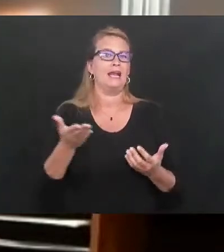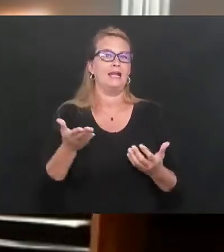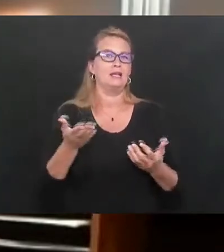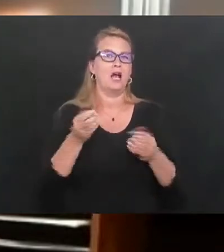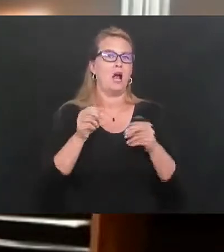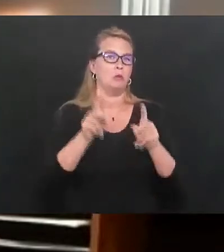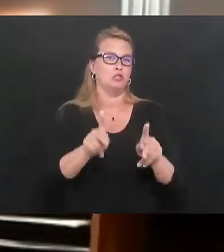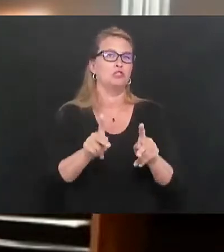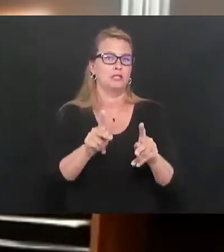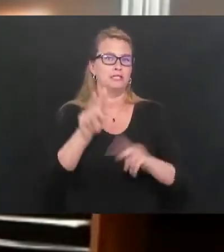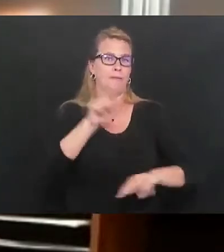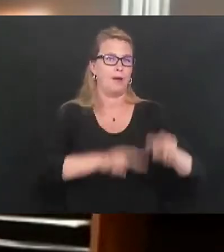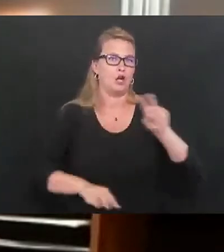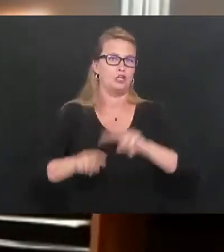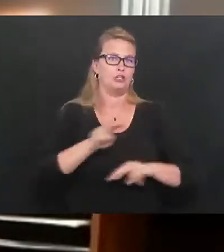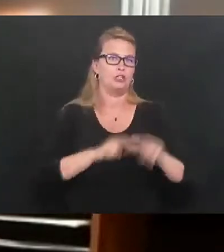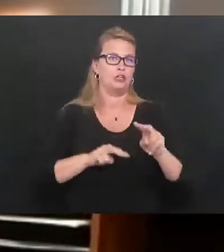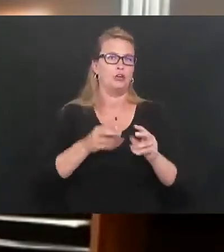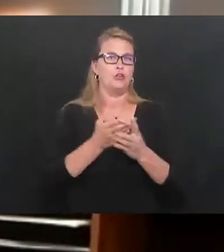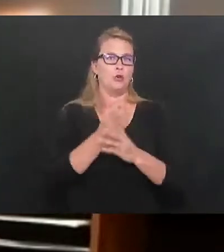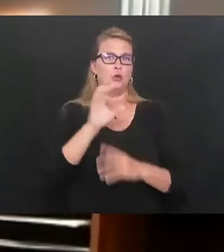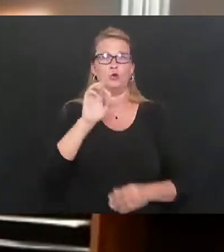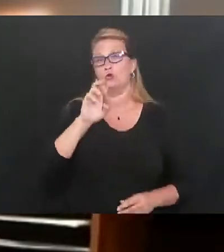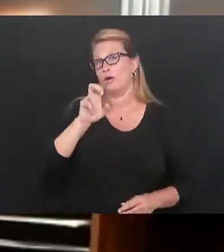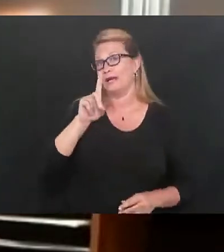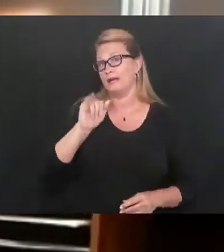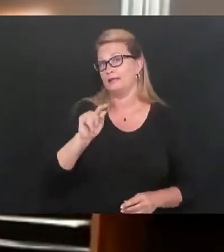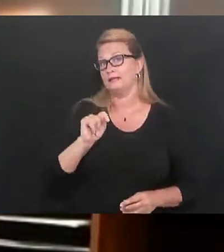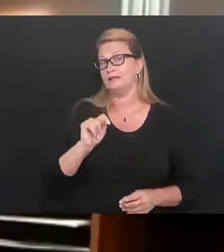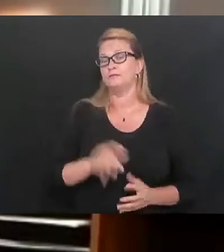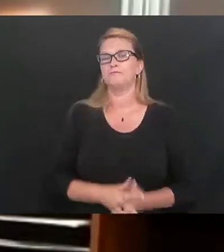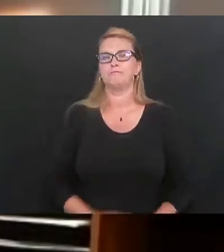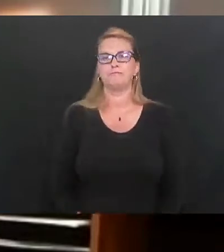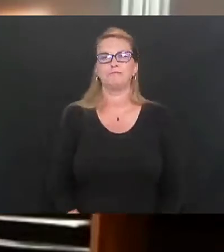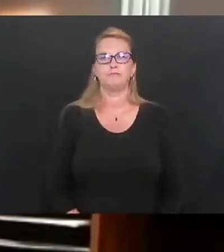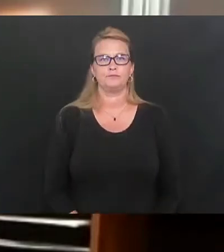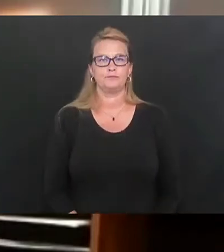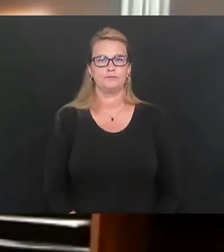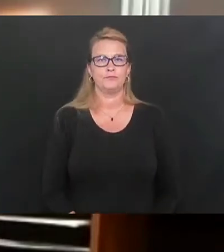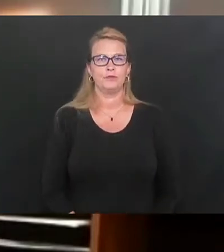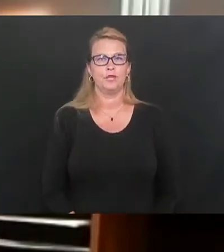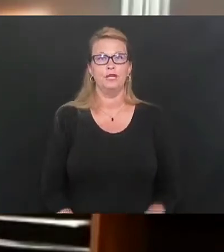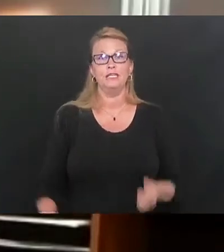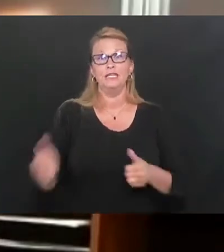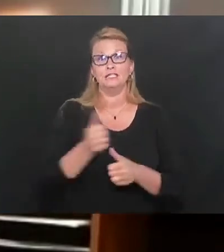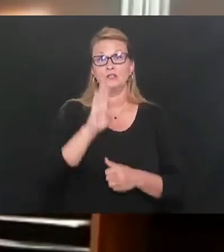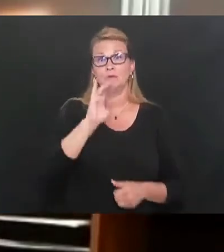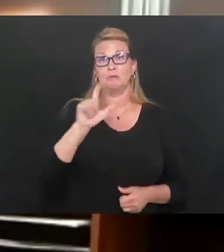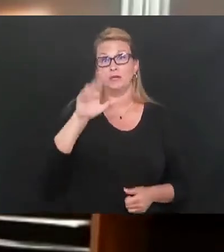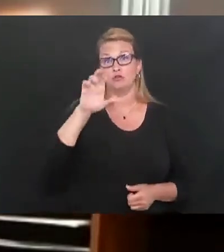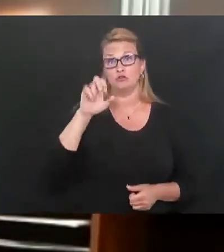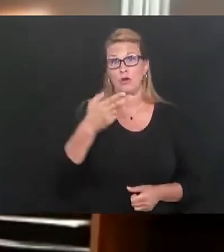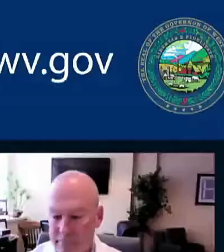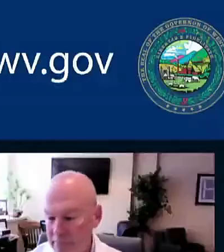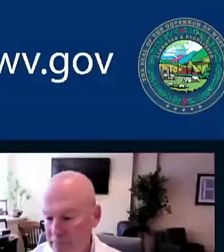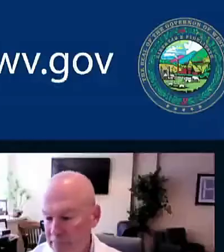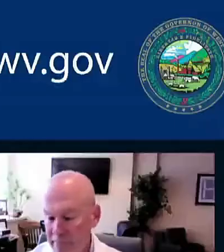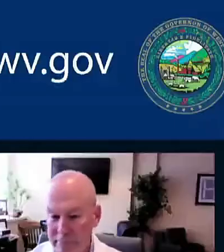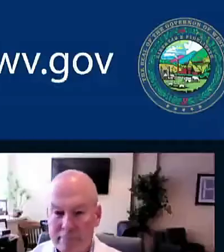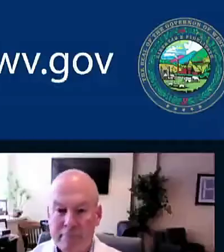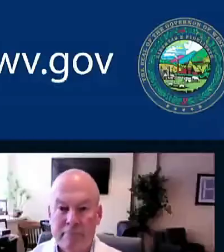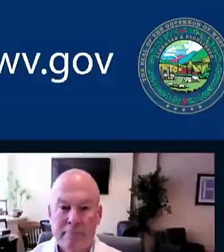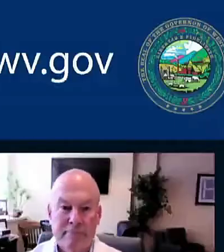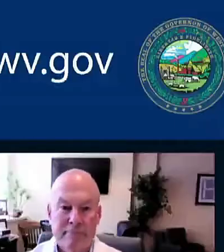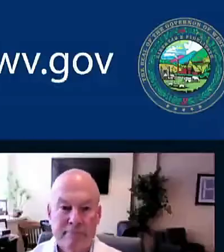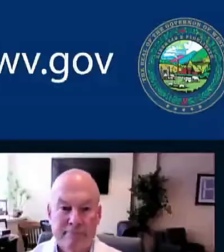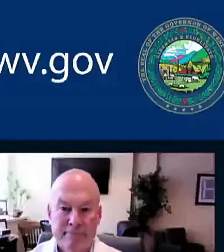through one of the 3 credit bureaus. Thank you. Thank you, Director. Secretary Bill Crouch with the DHHR is also joining us today and is available